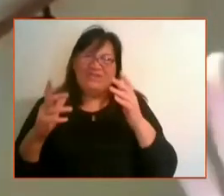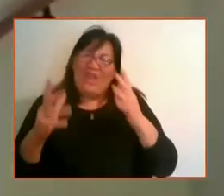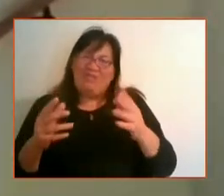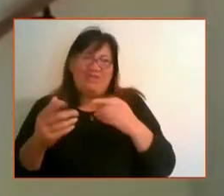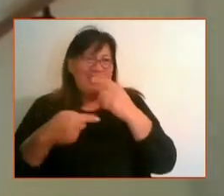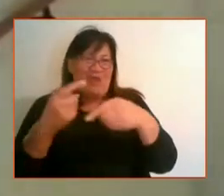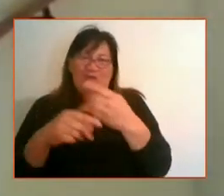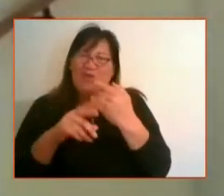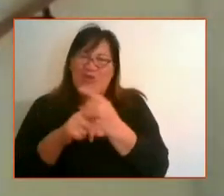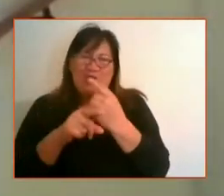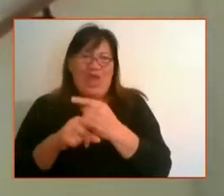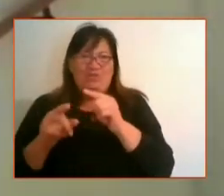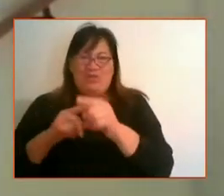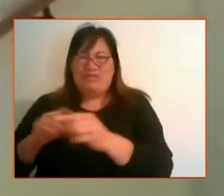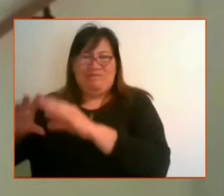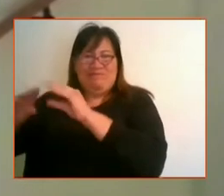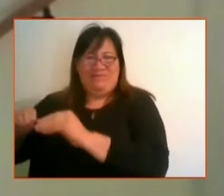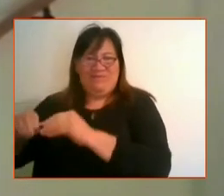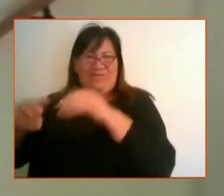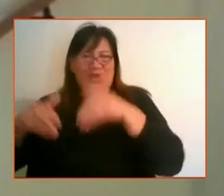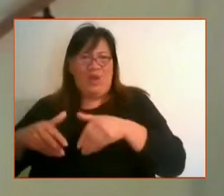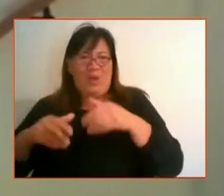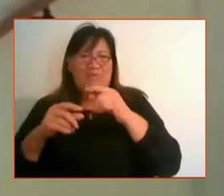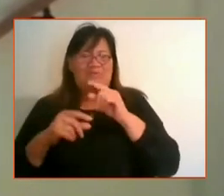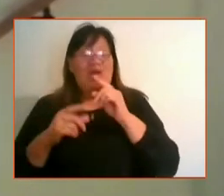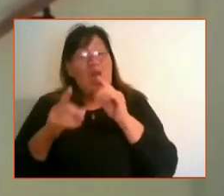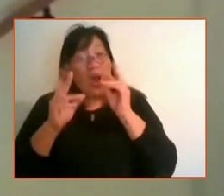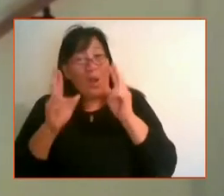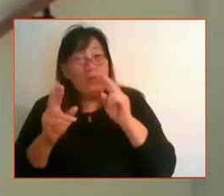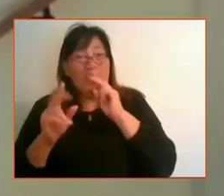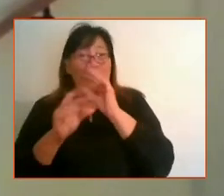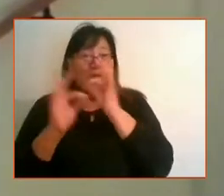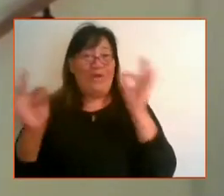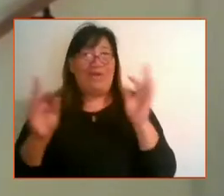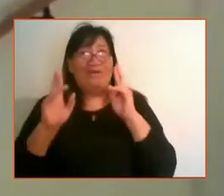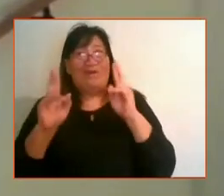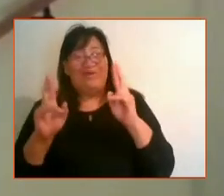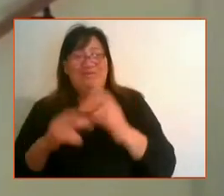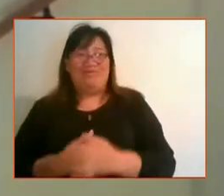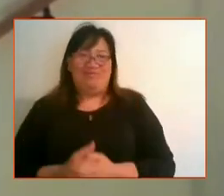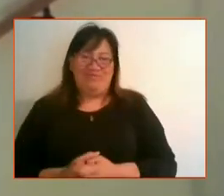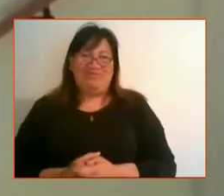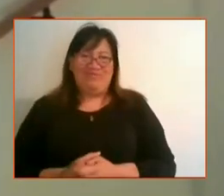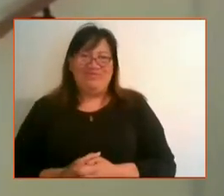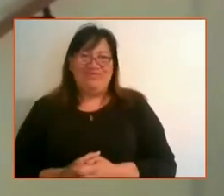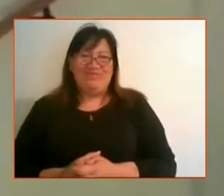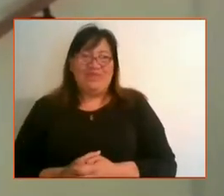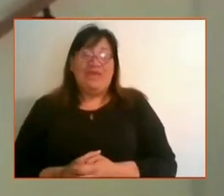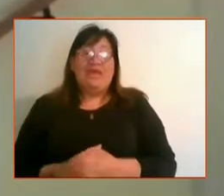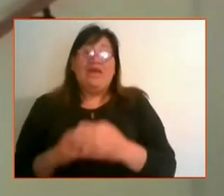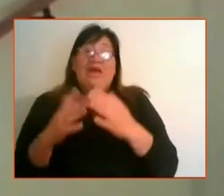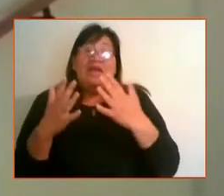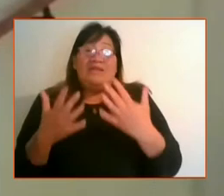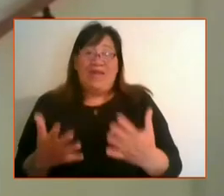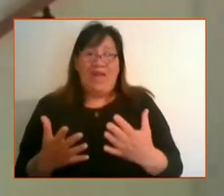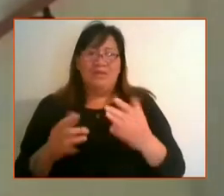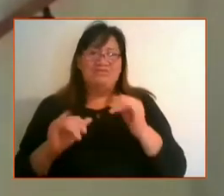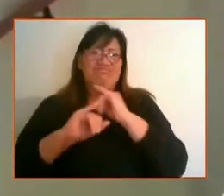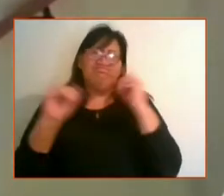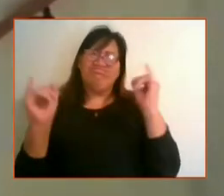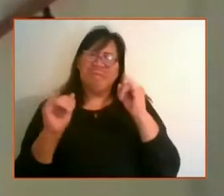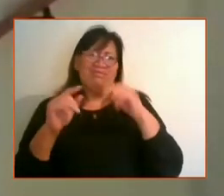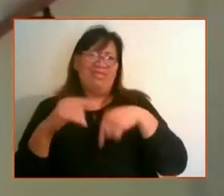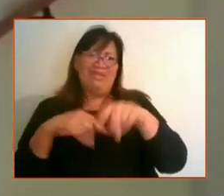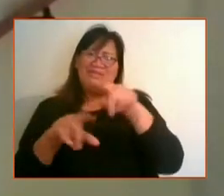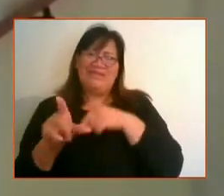until I can put a lid on her. But hopefully she'll stay quiet the whole time. Now, it's been a hellish year, and I really want